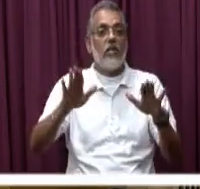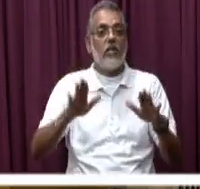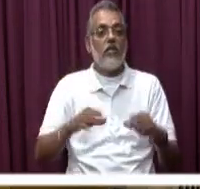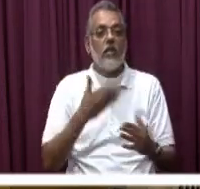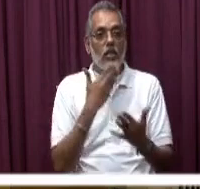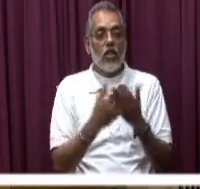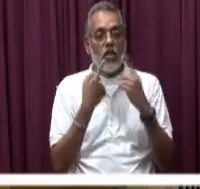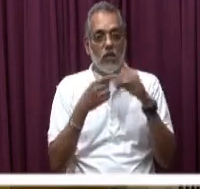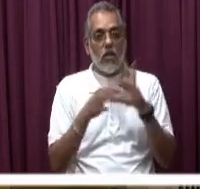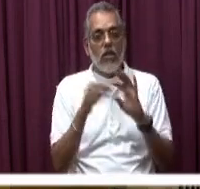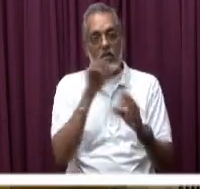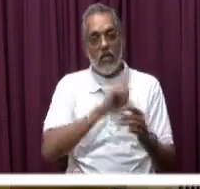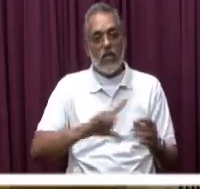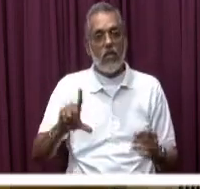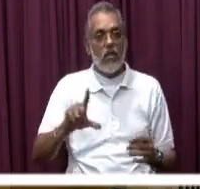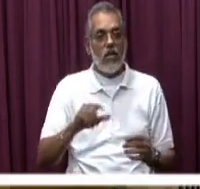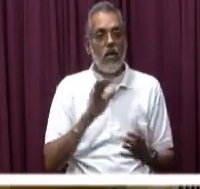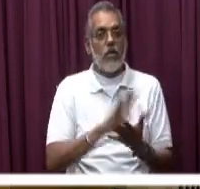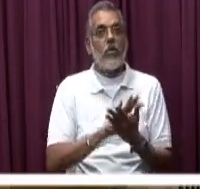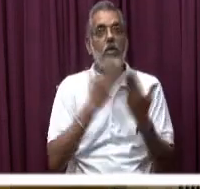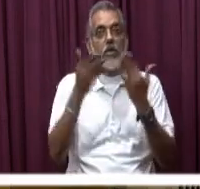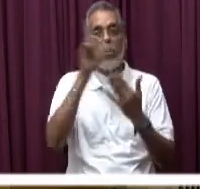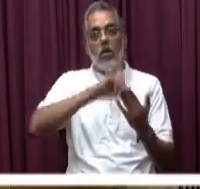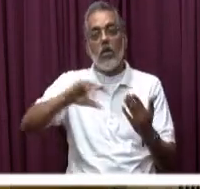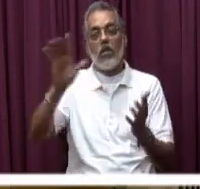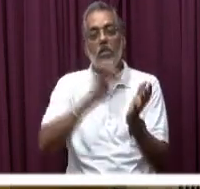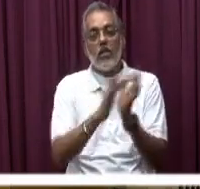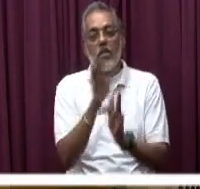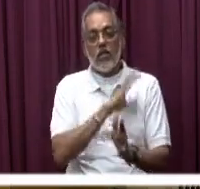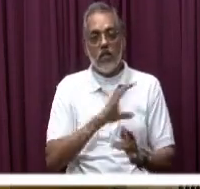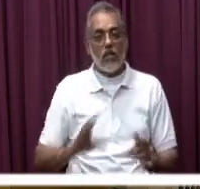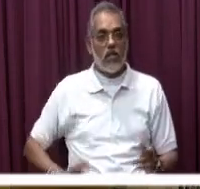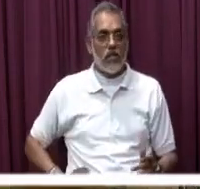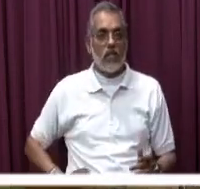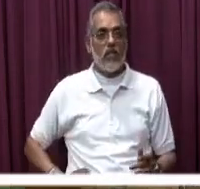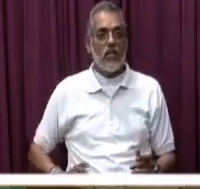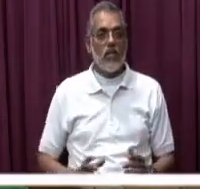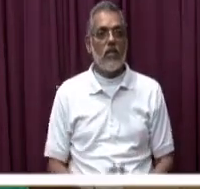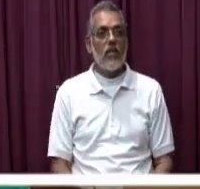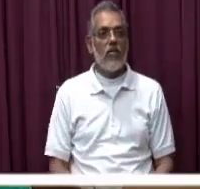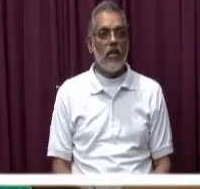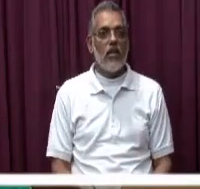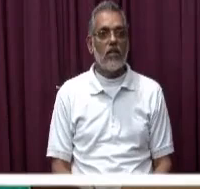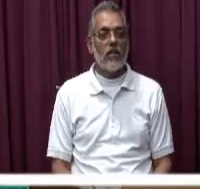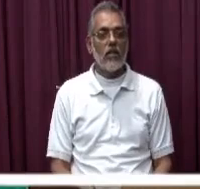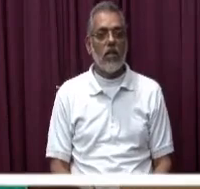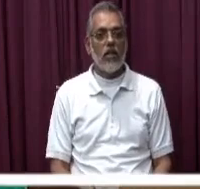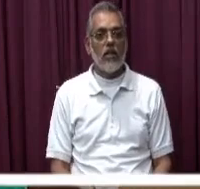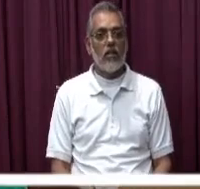The Gospel of the Lord. Praise to you, Lord Jesus Christ.